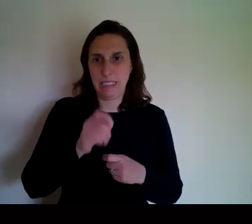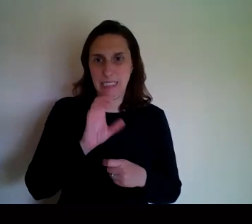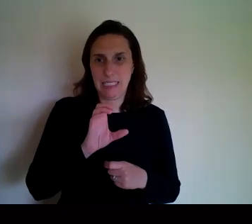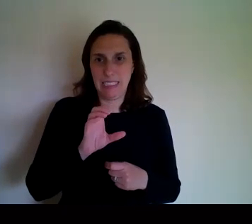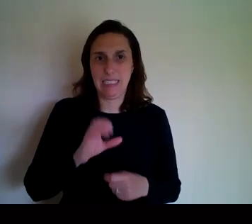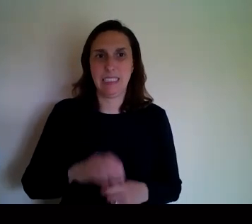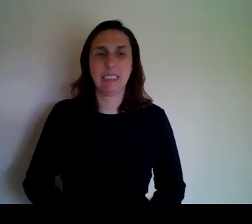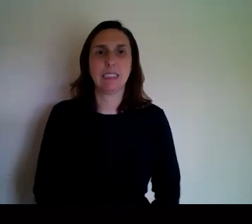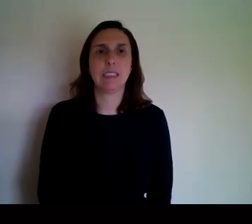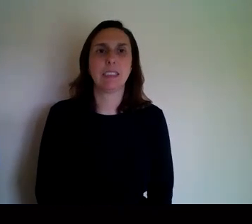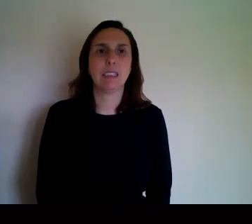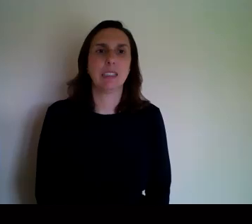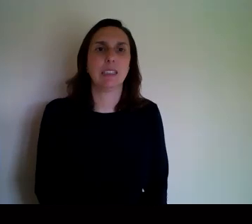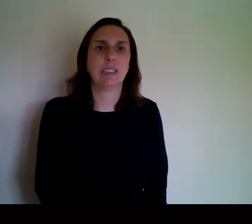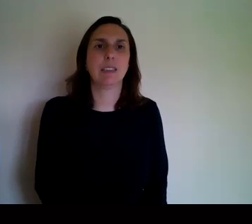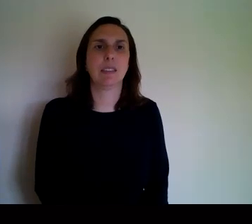equal sign, with